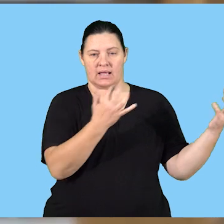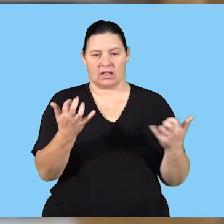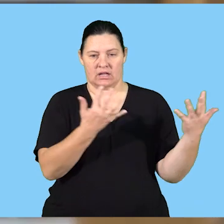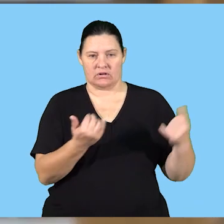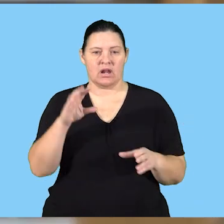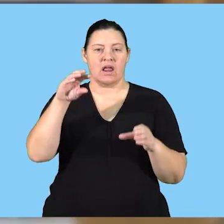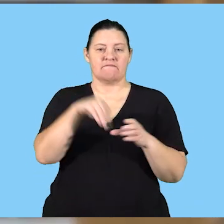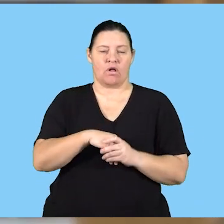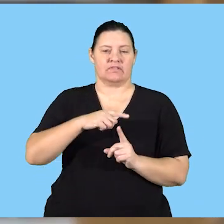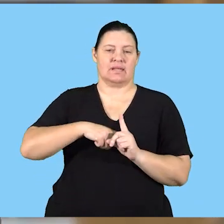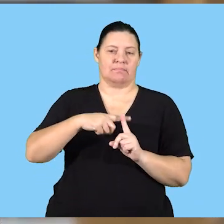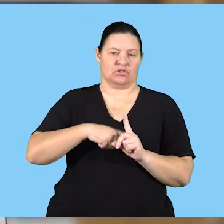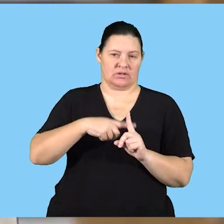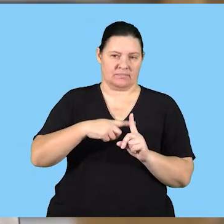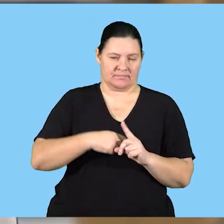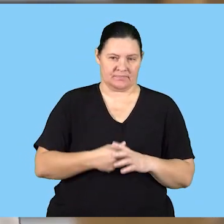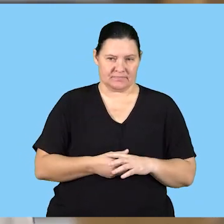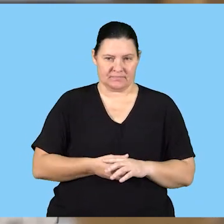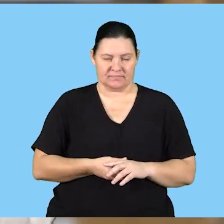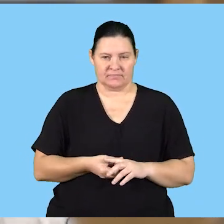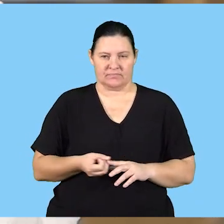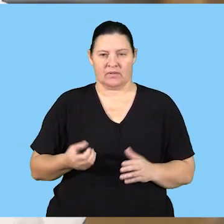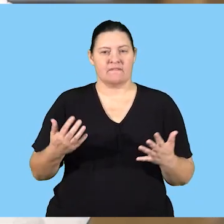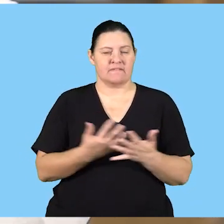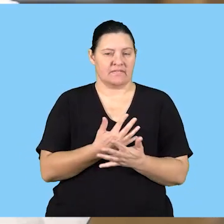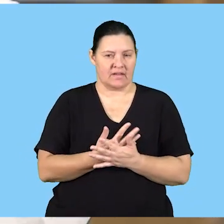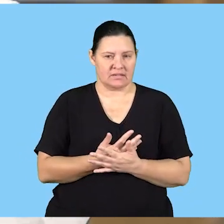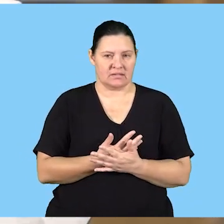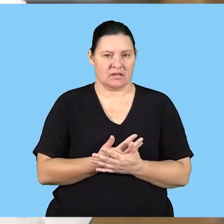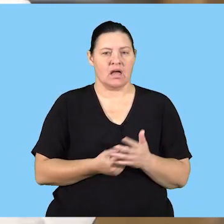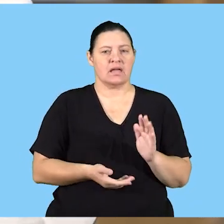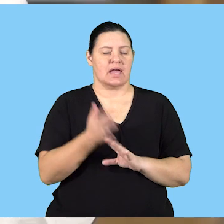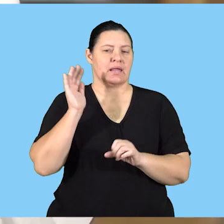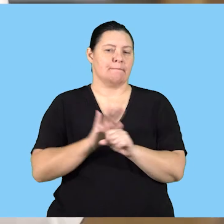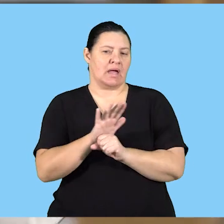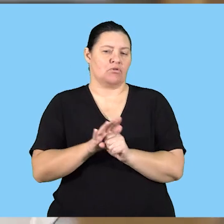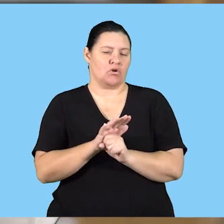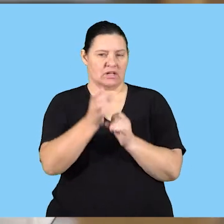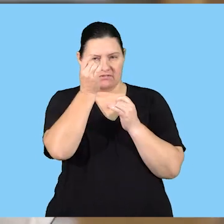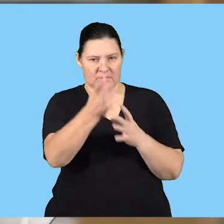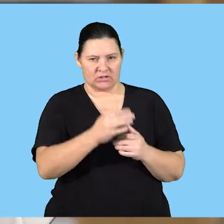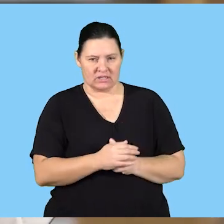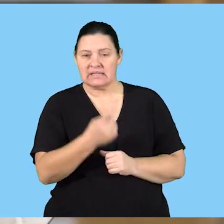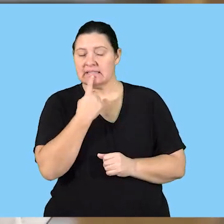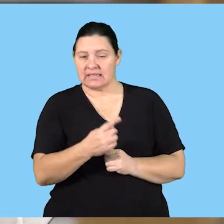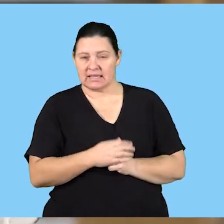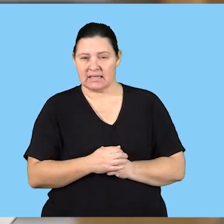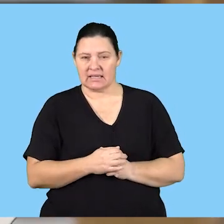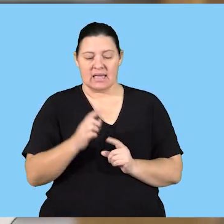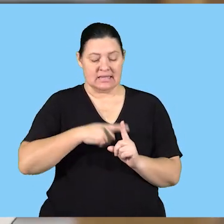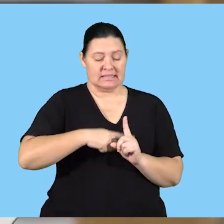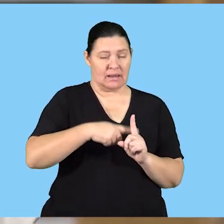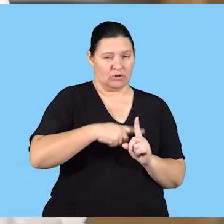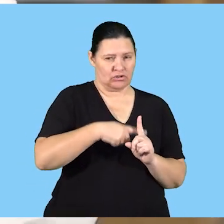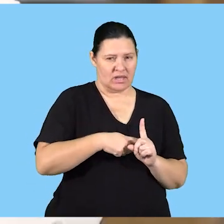and calculation involving units of temperature. Okay, so let's quickly go through and get some background information. So I'm